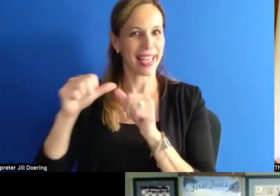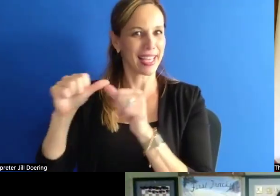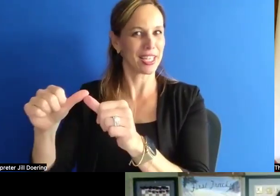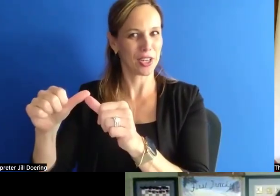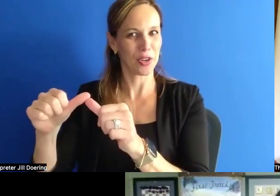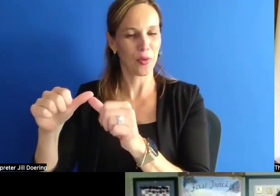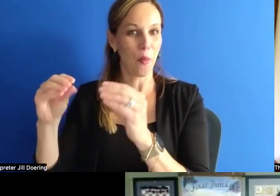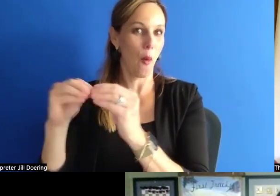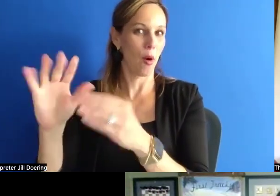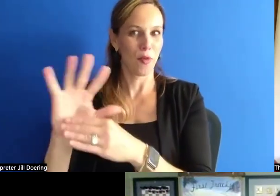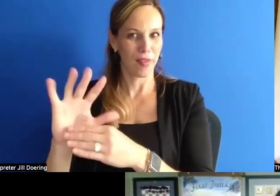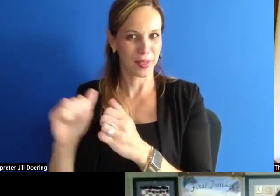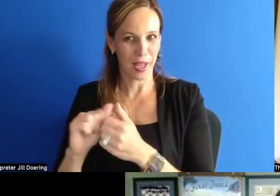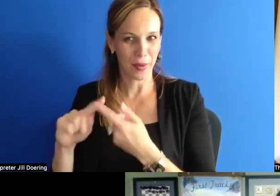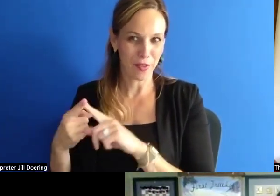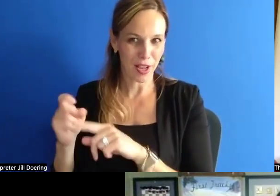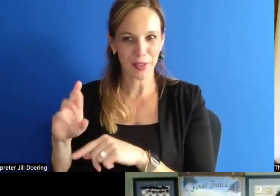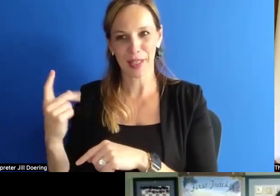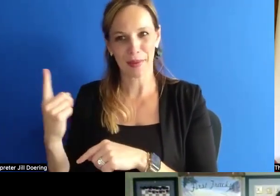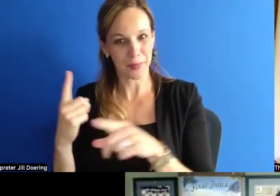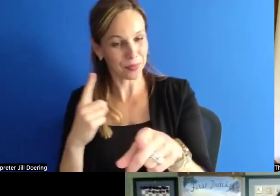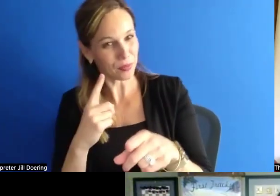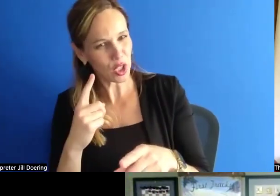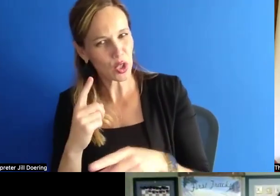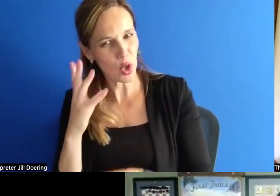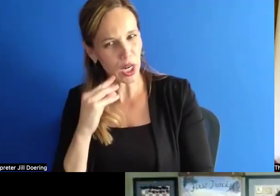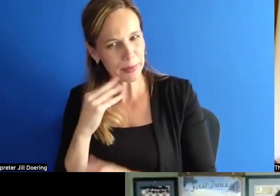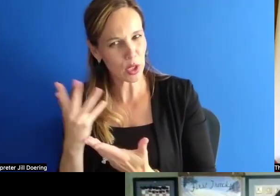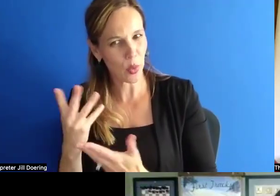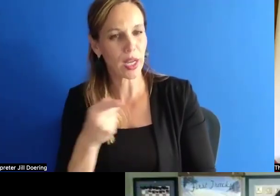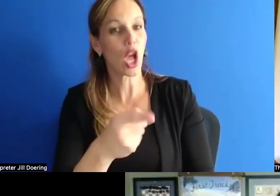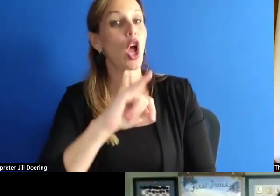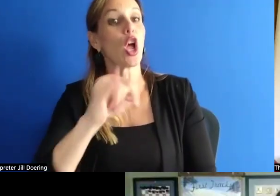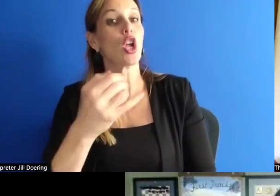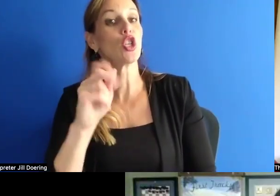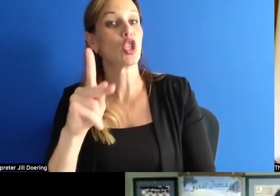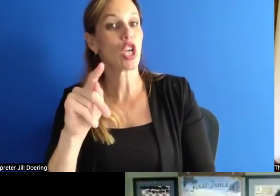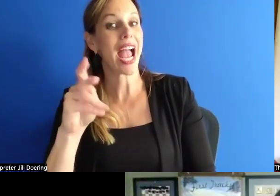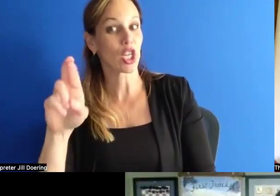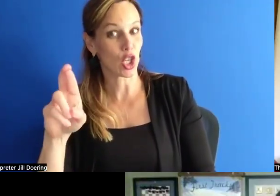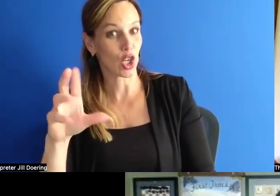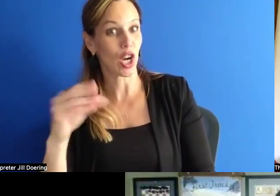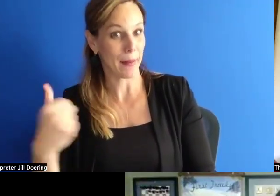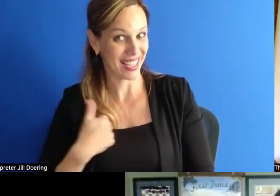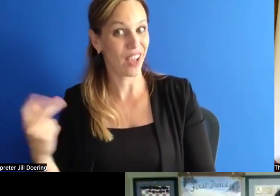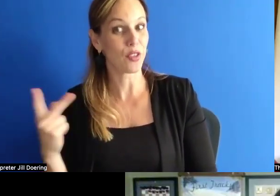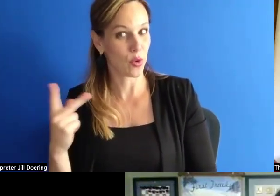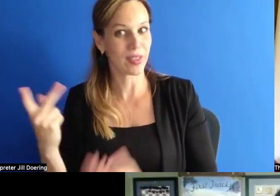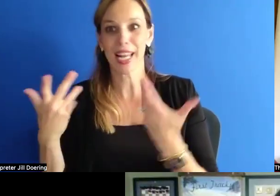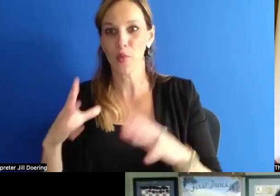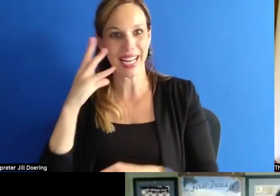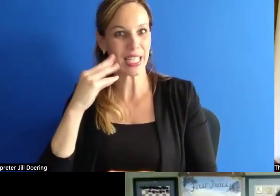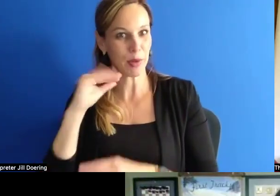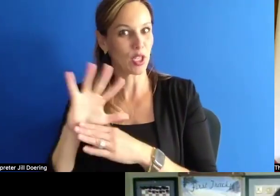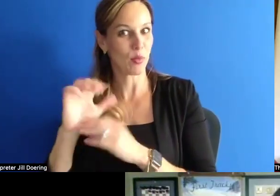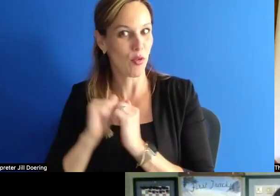with those three movies. Well, actually, Jack Turner and I had already done a movie together before in